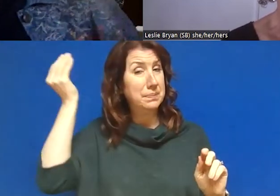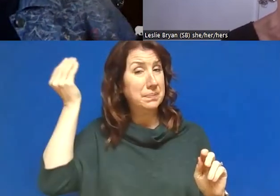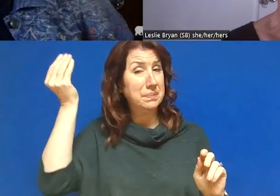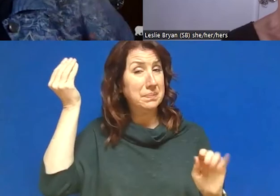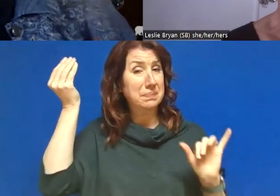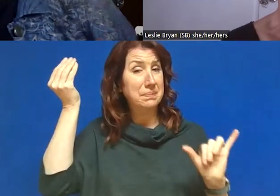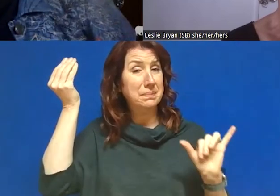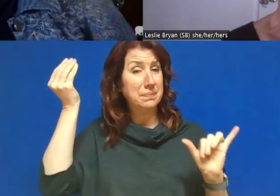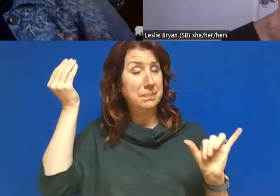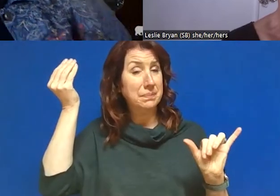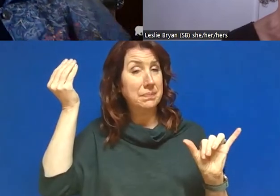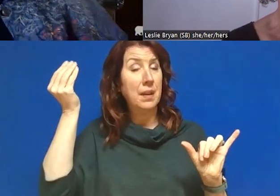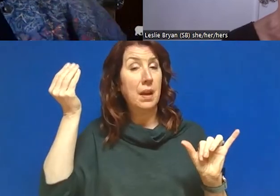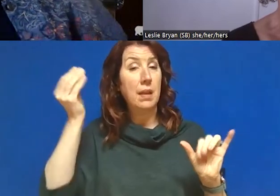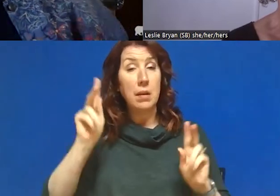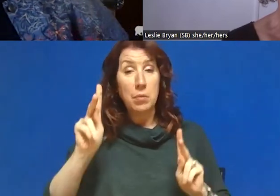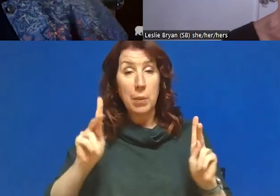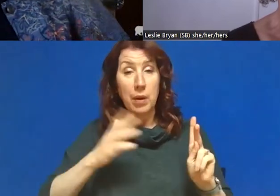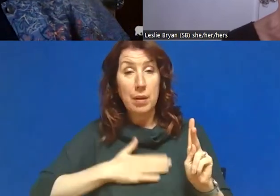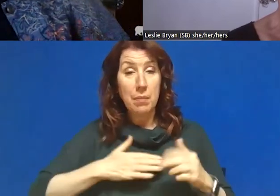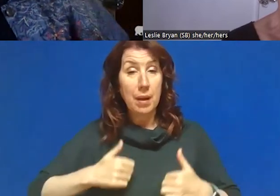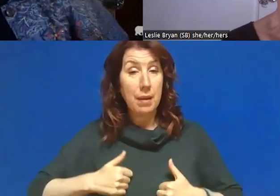top of that, you have people in your own life,